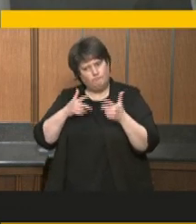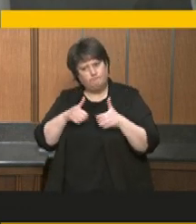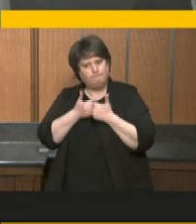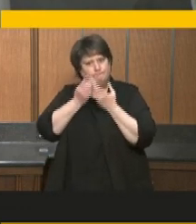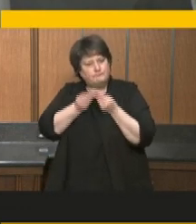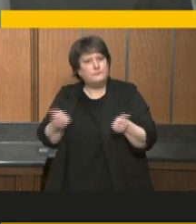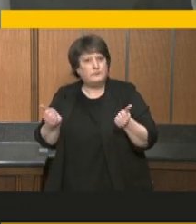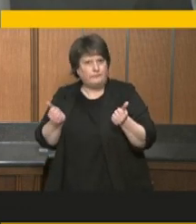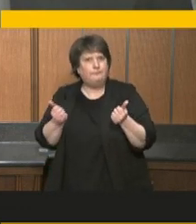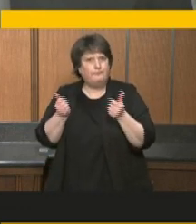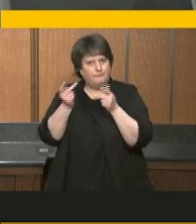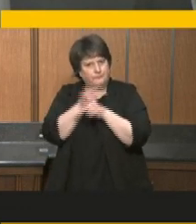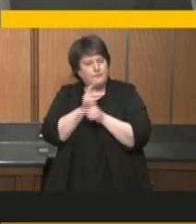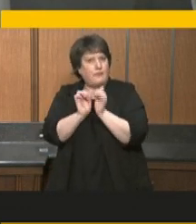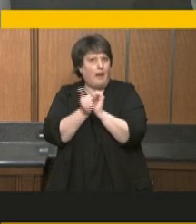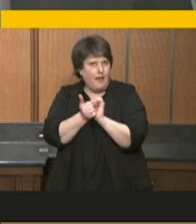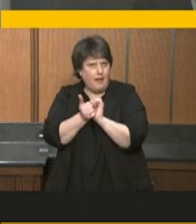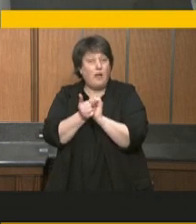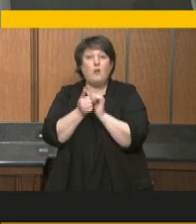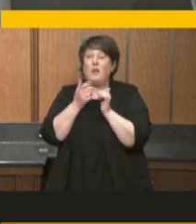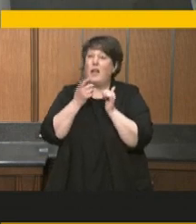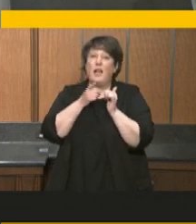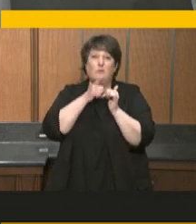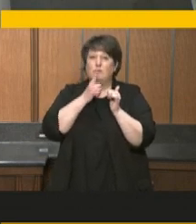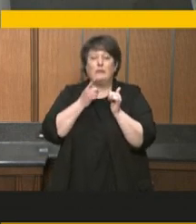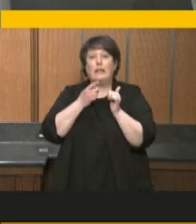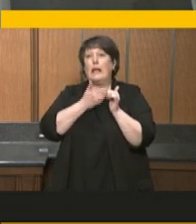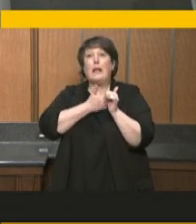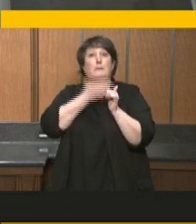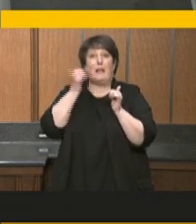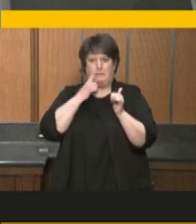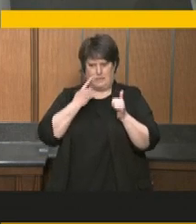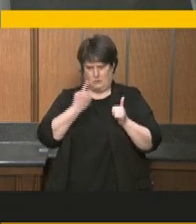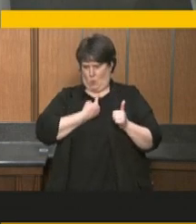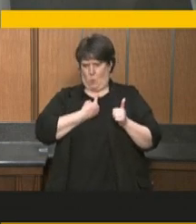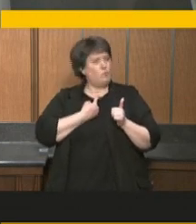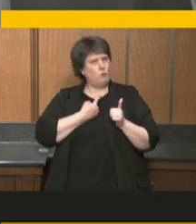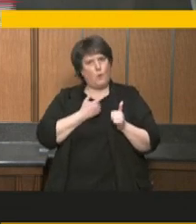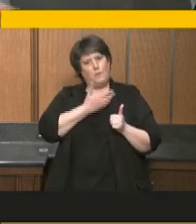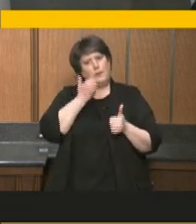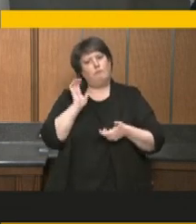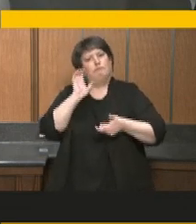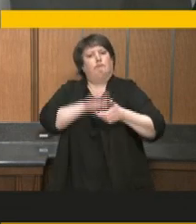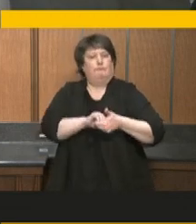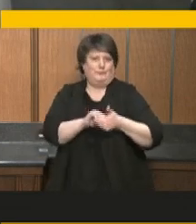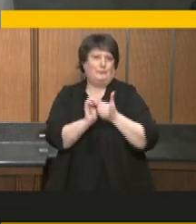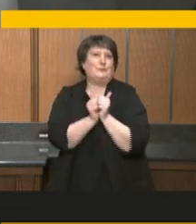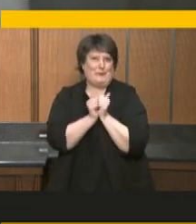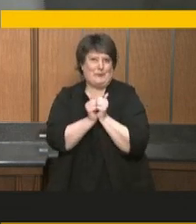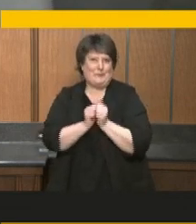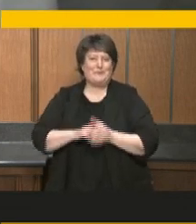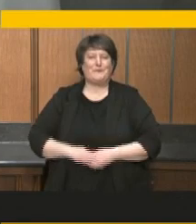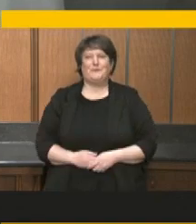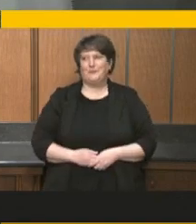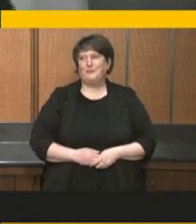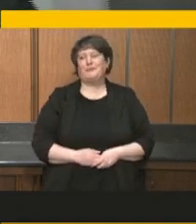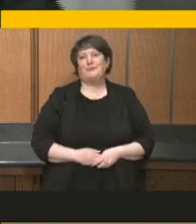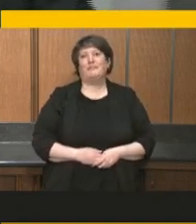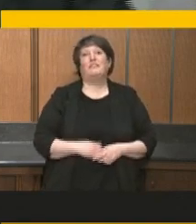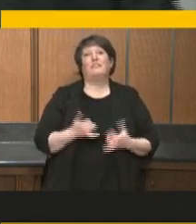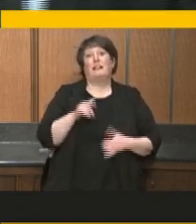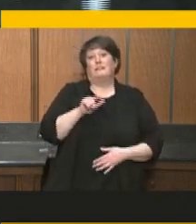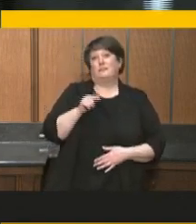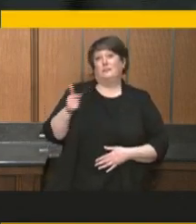significant global challenges, we do it best when we work together. Thank you very much. Okay, thank you very much, Phil. Now we'll hear from